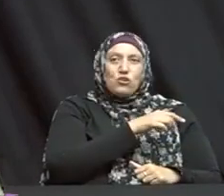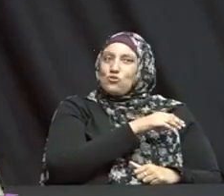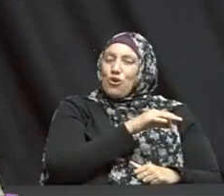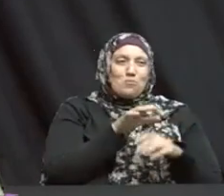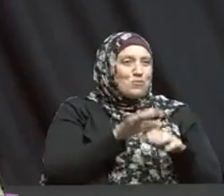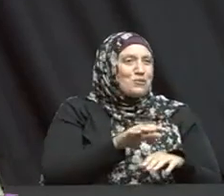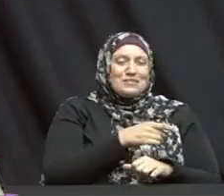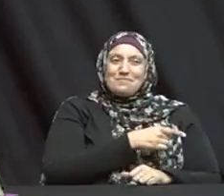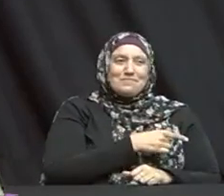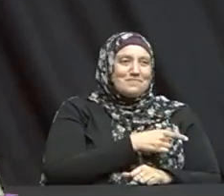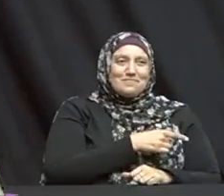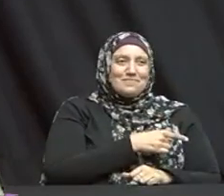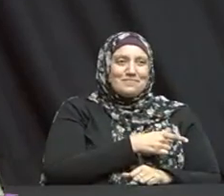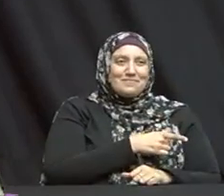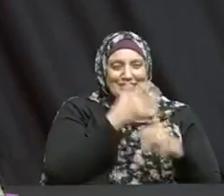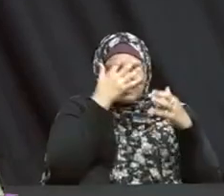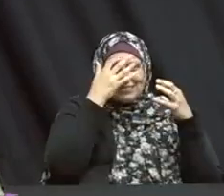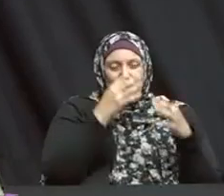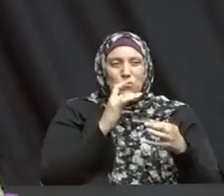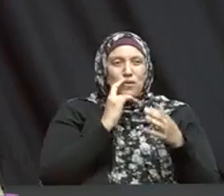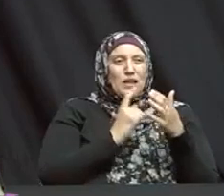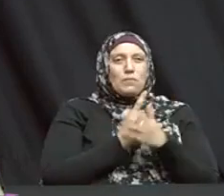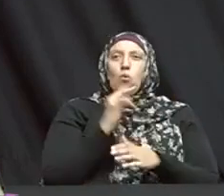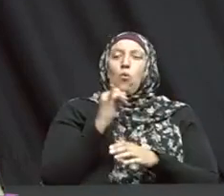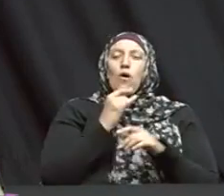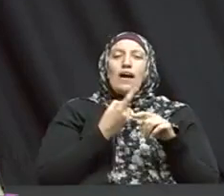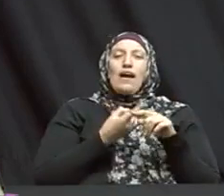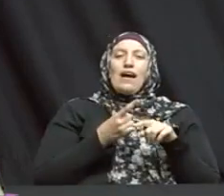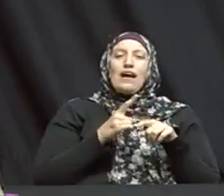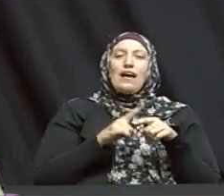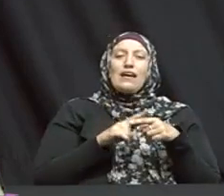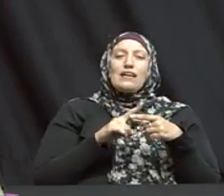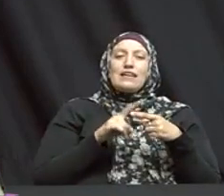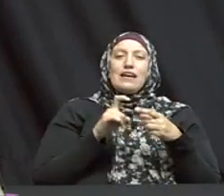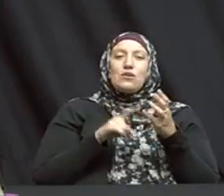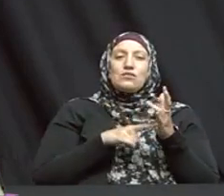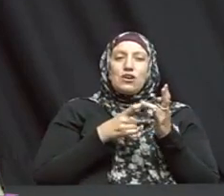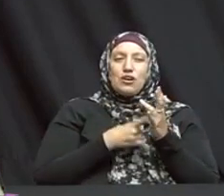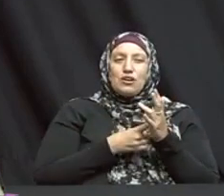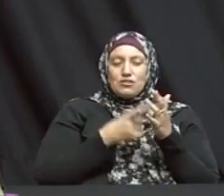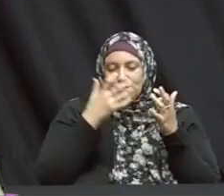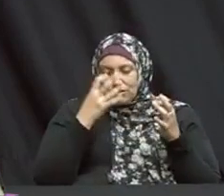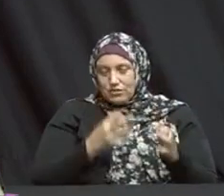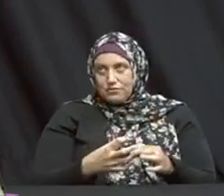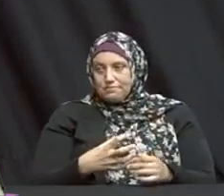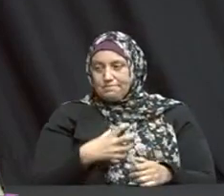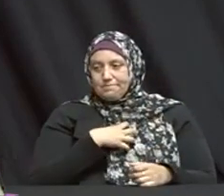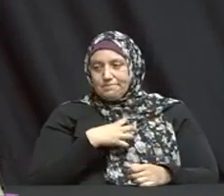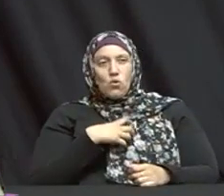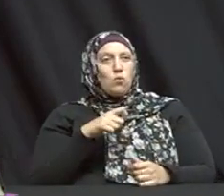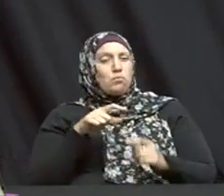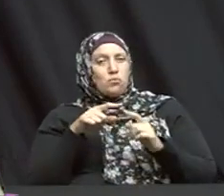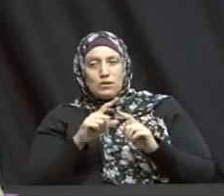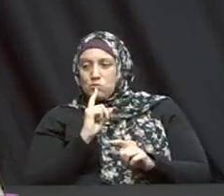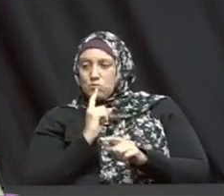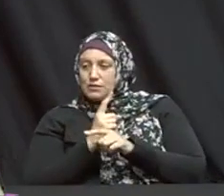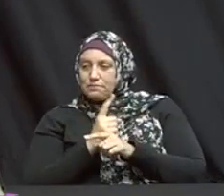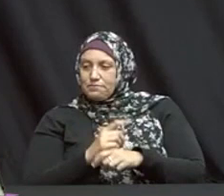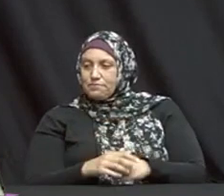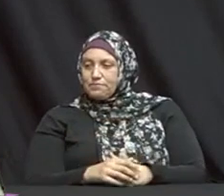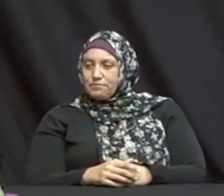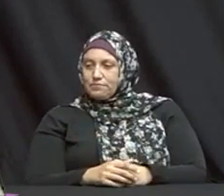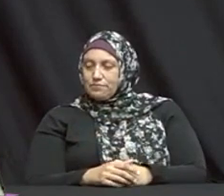what occurs, or the executor decides what occurs. Wow. I think it's a good point to add over here that template on the